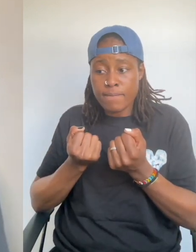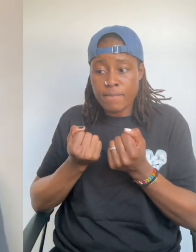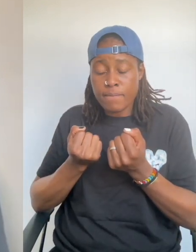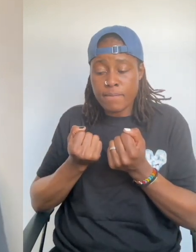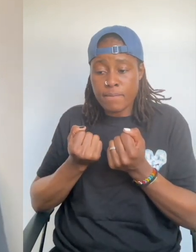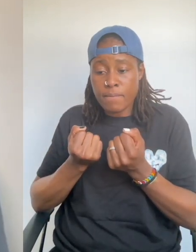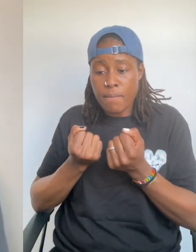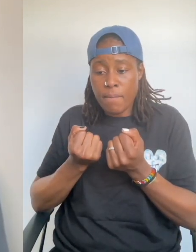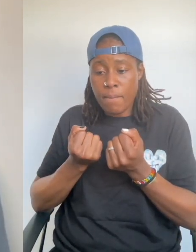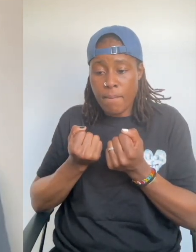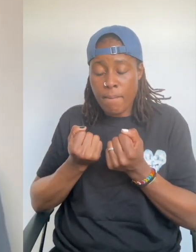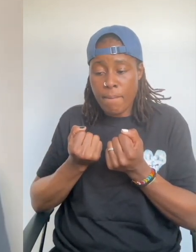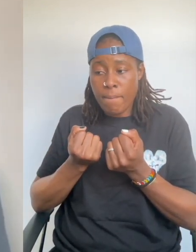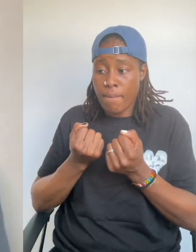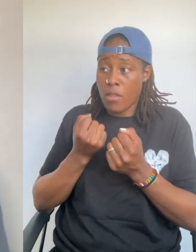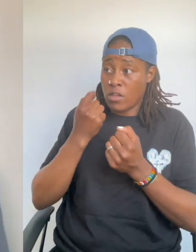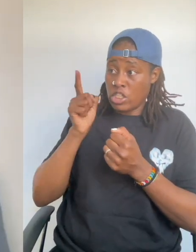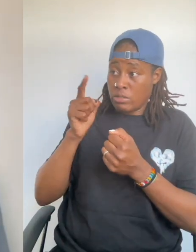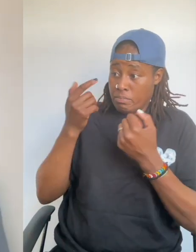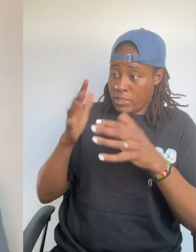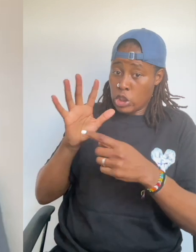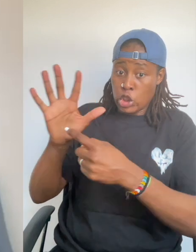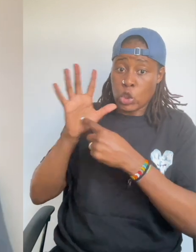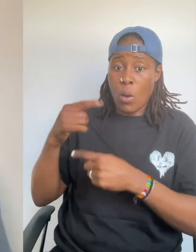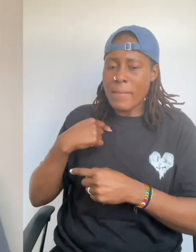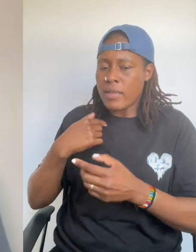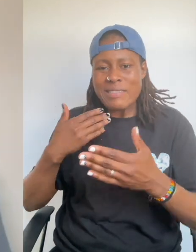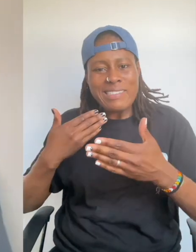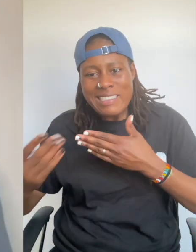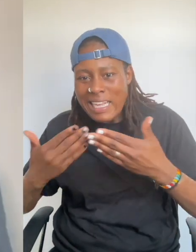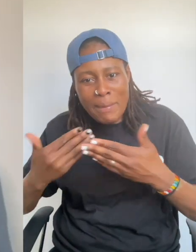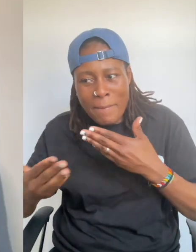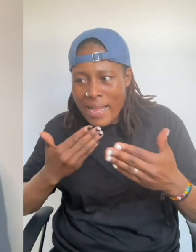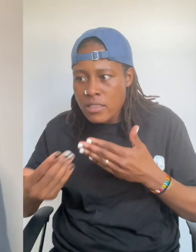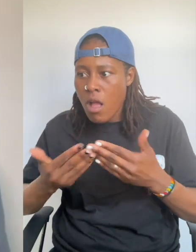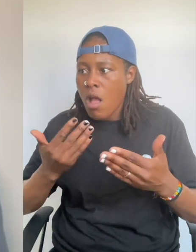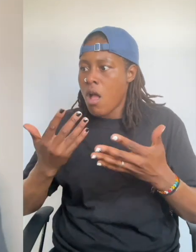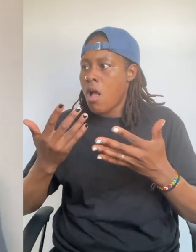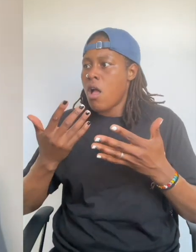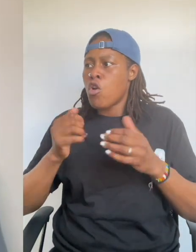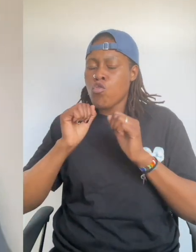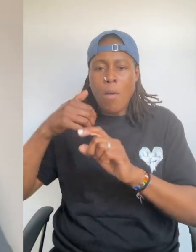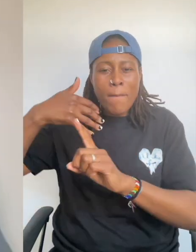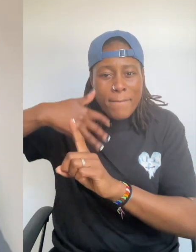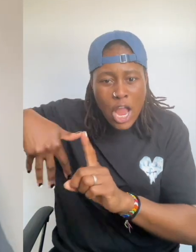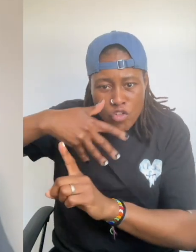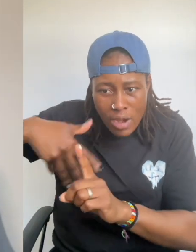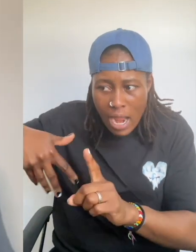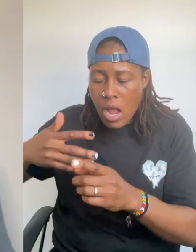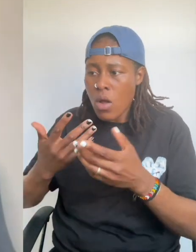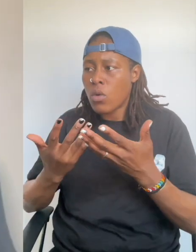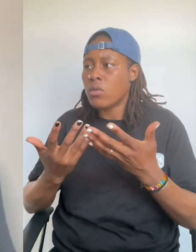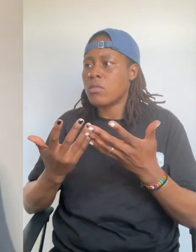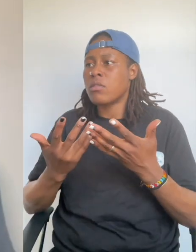And she's somebody that, shows me that like it doesn't matter sort of what your background